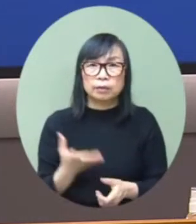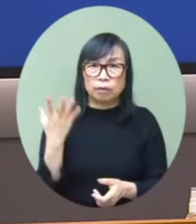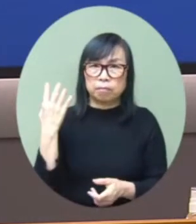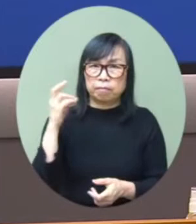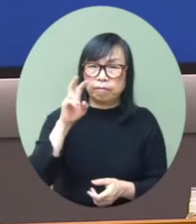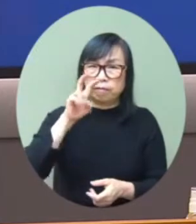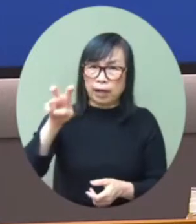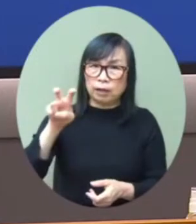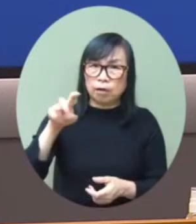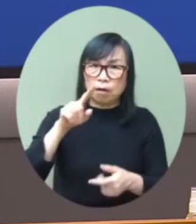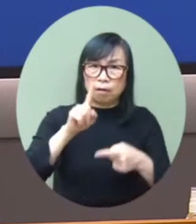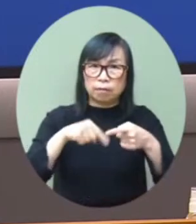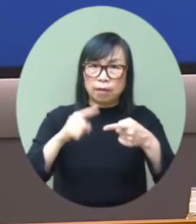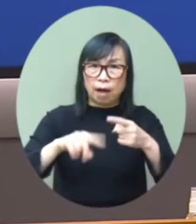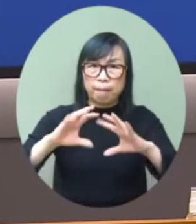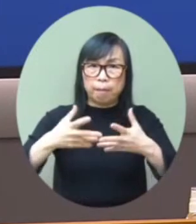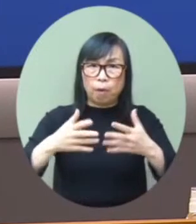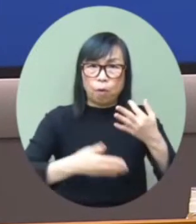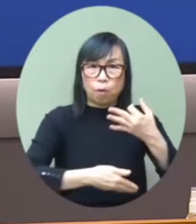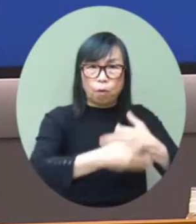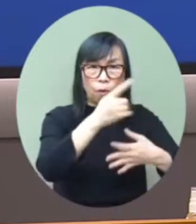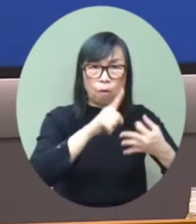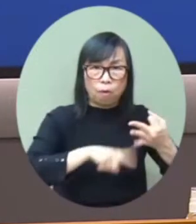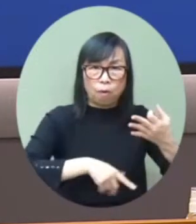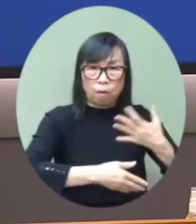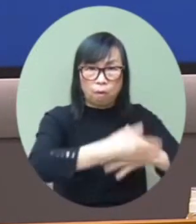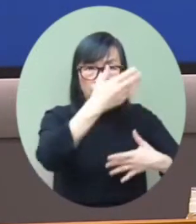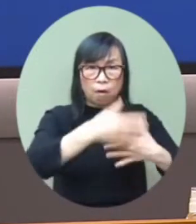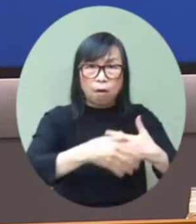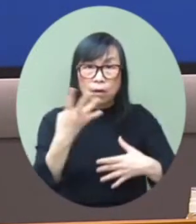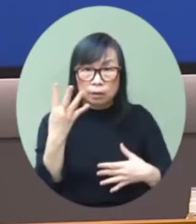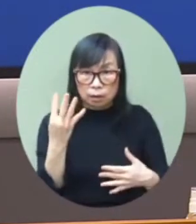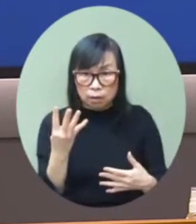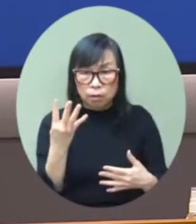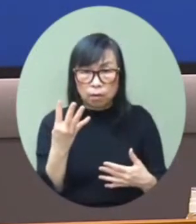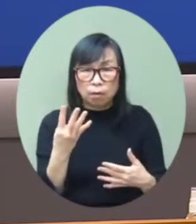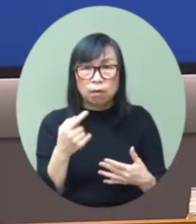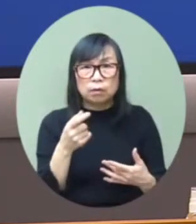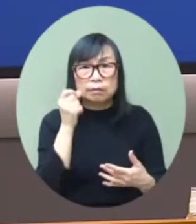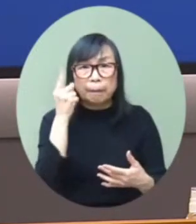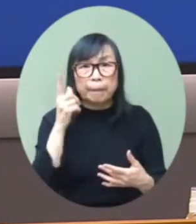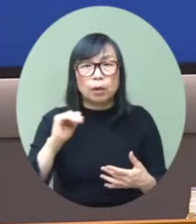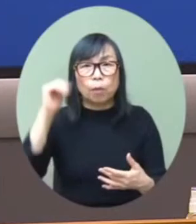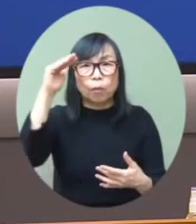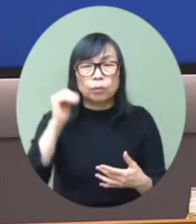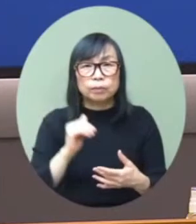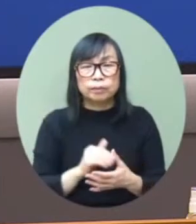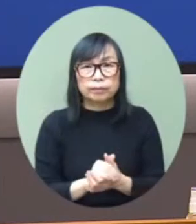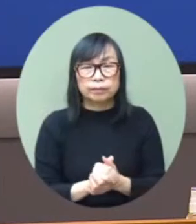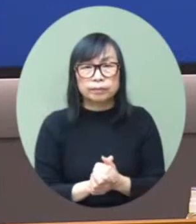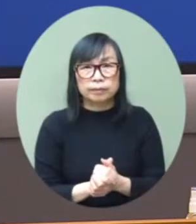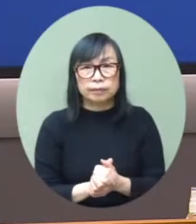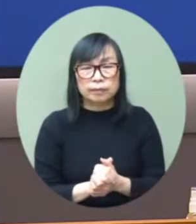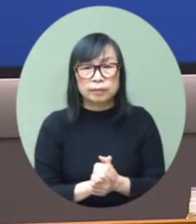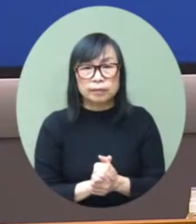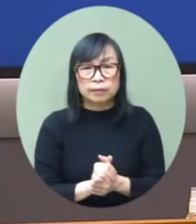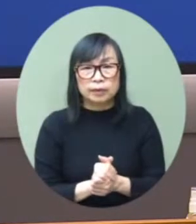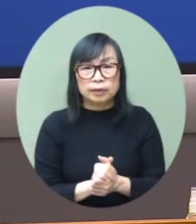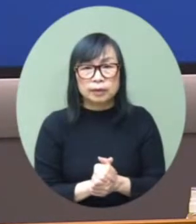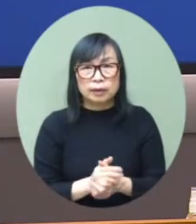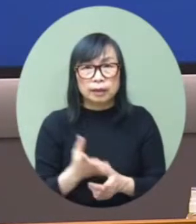day, we discovered that in the Quangfu estate, there were quite a few building blocks